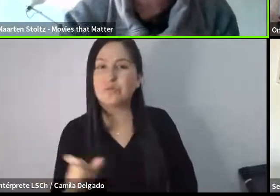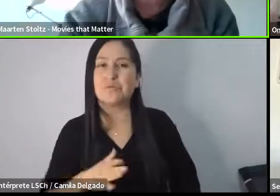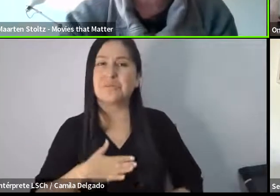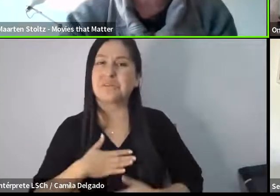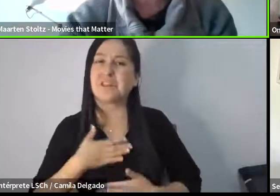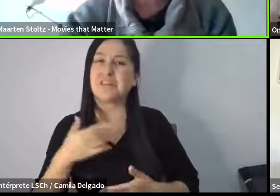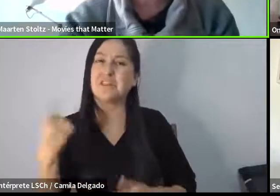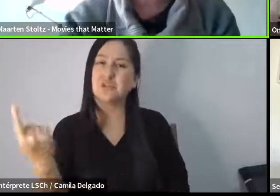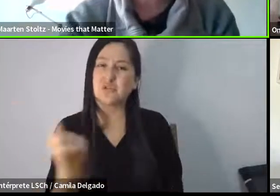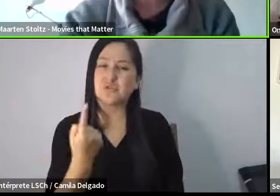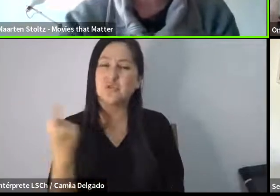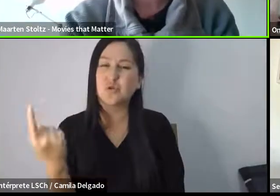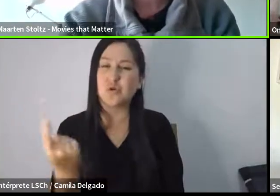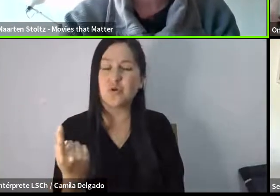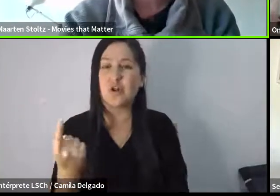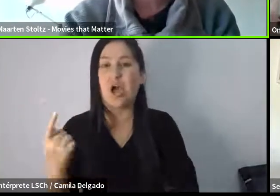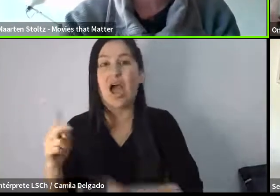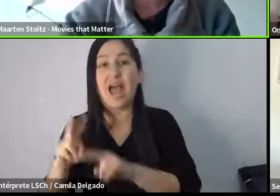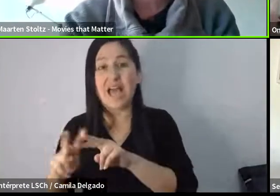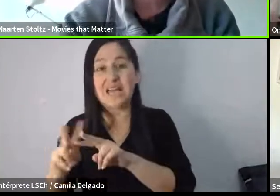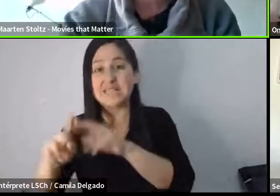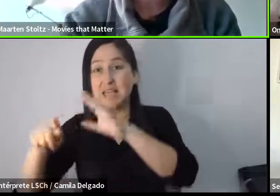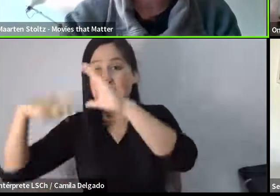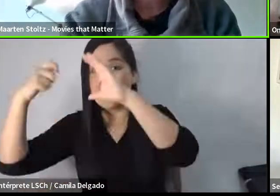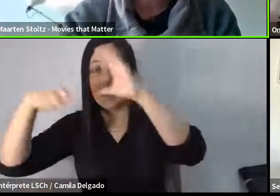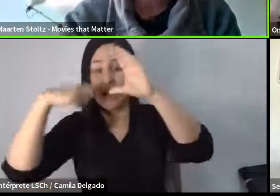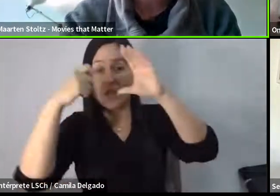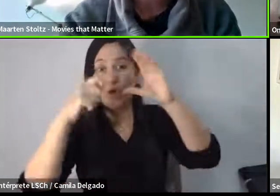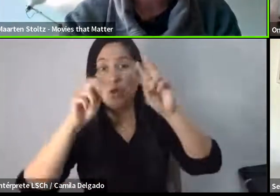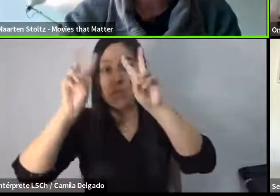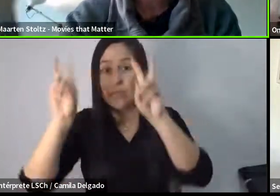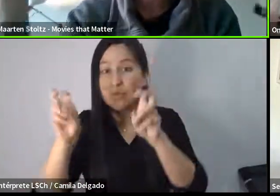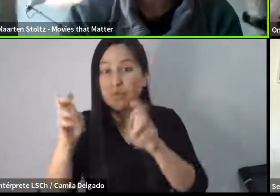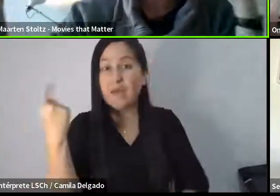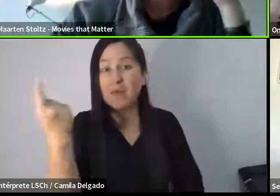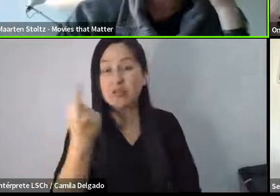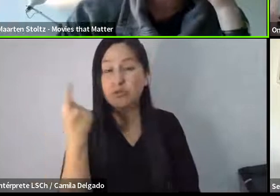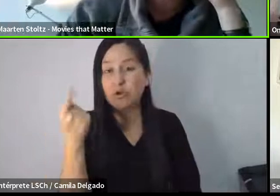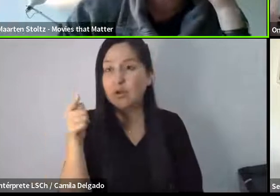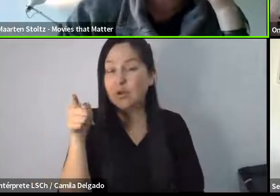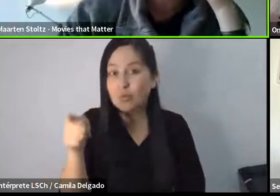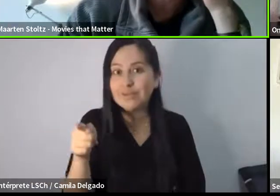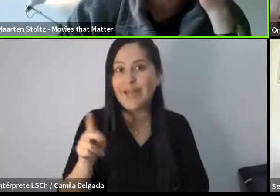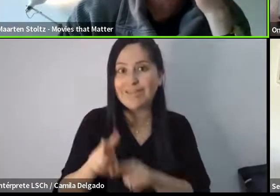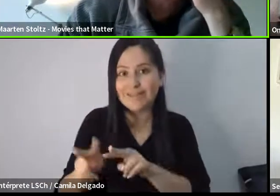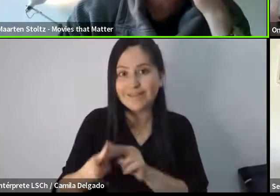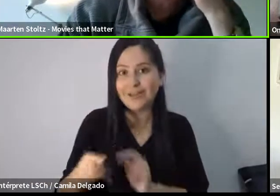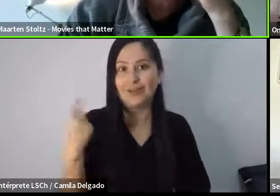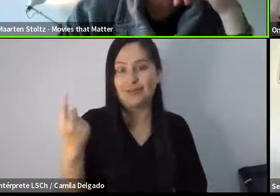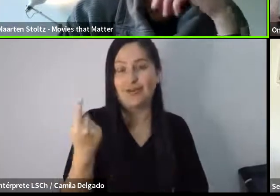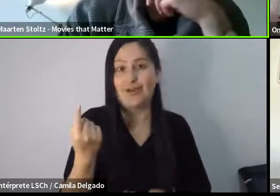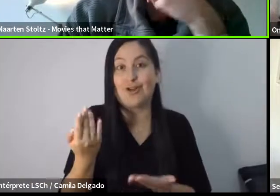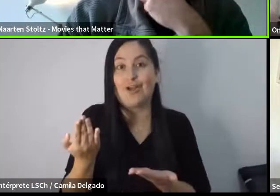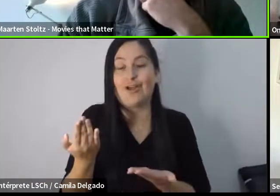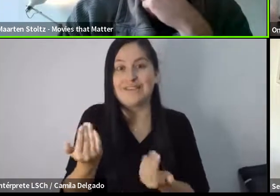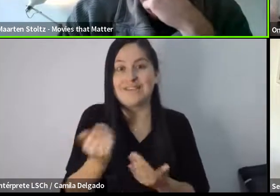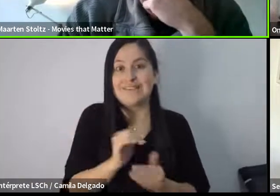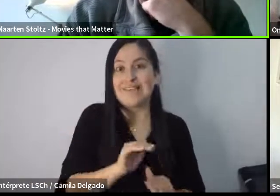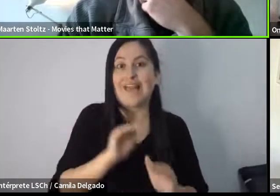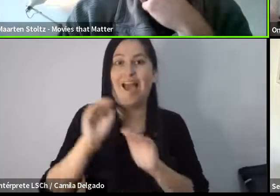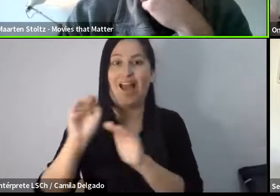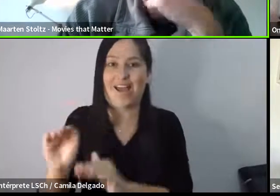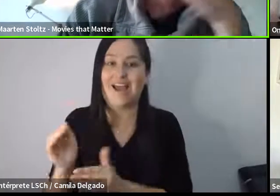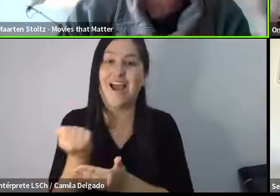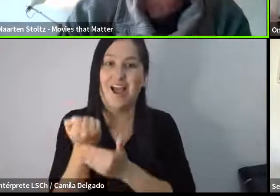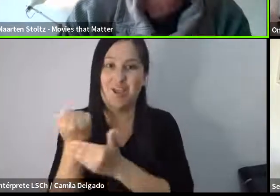but you are doing it and you need help and you probably have a team, but yeah, there's a lot of forces against you